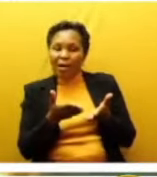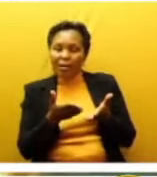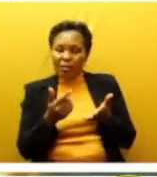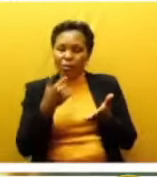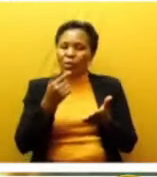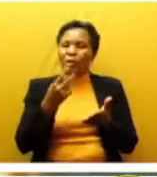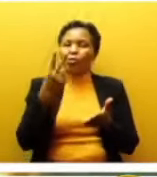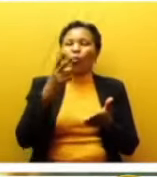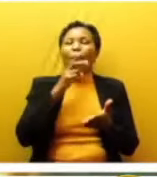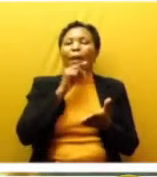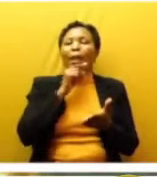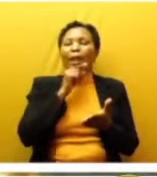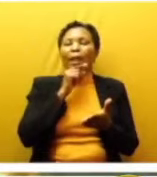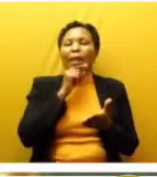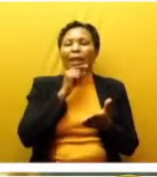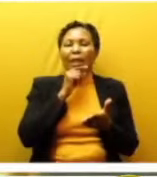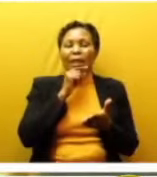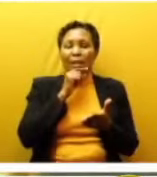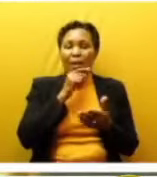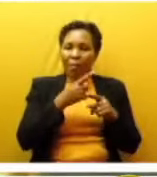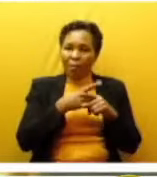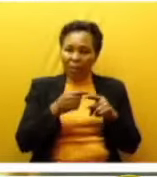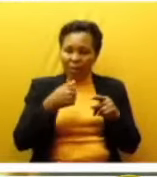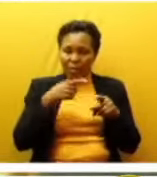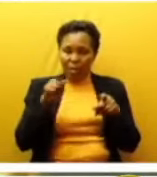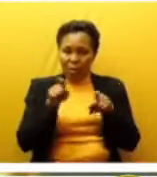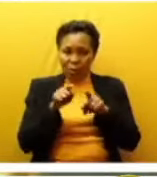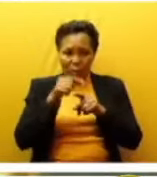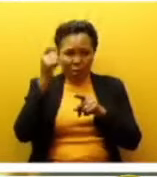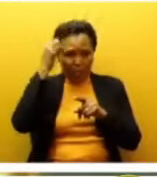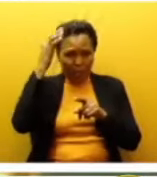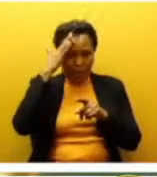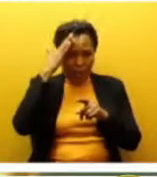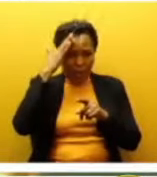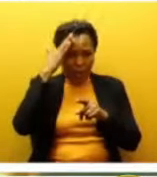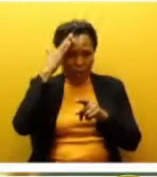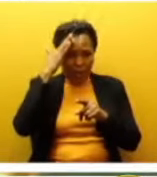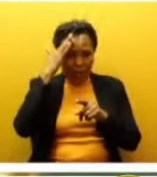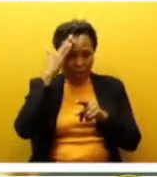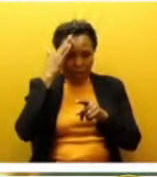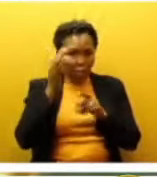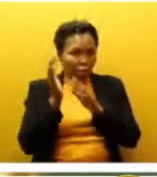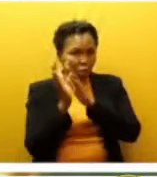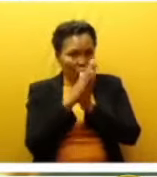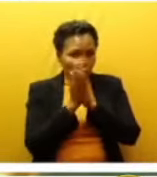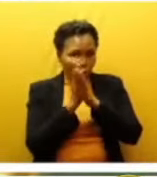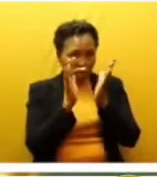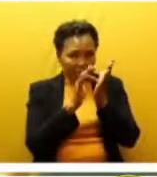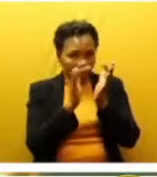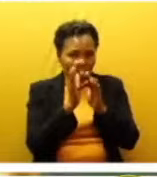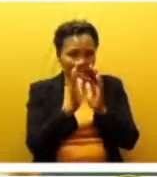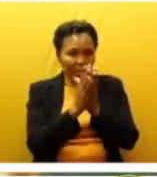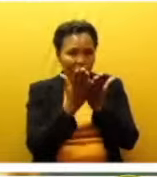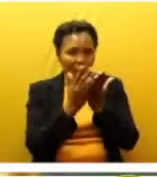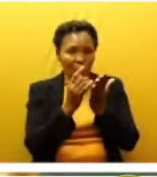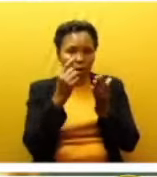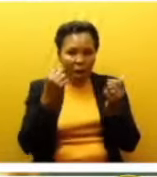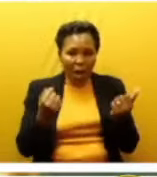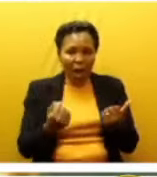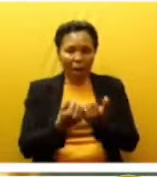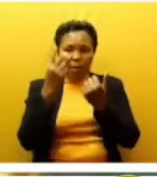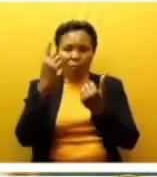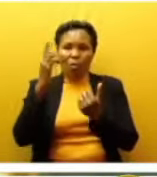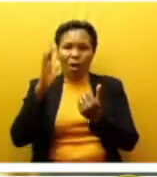gentlemen. But I also remember that one of the mothers who turned out, or the mother